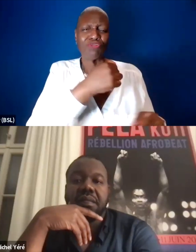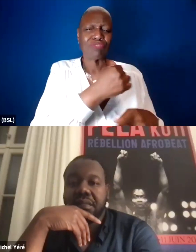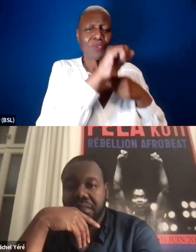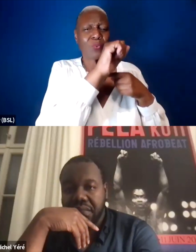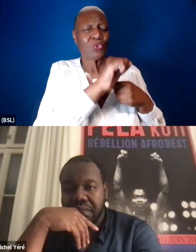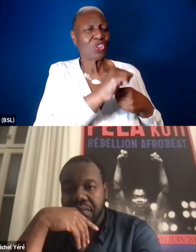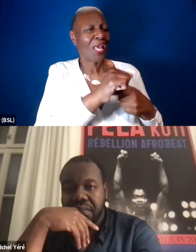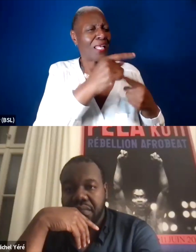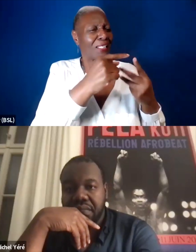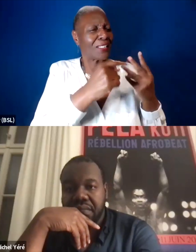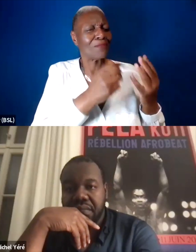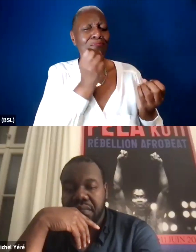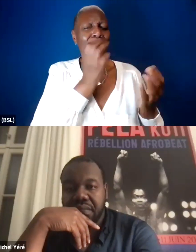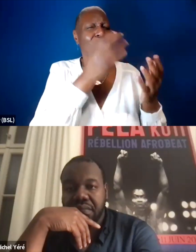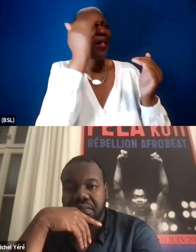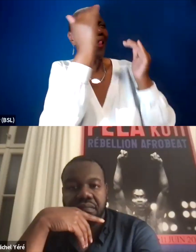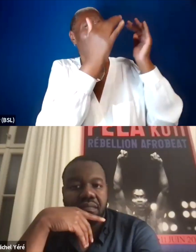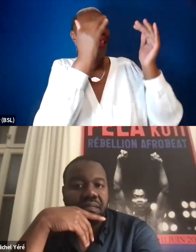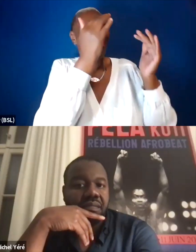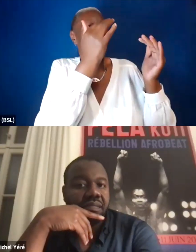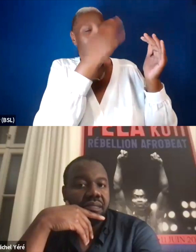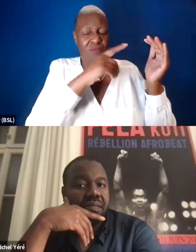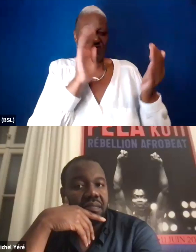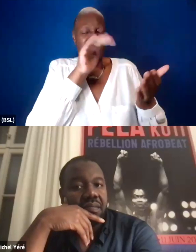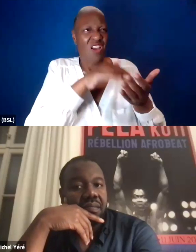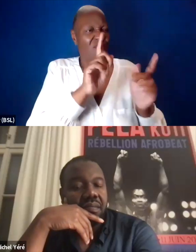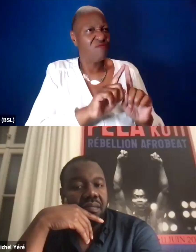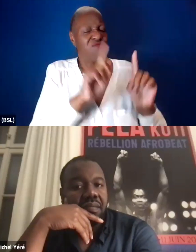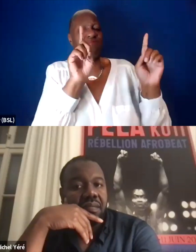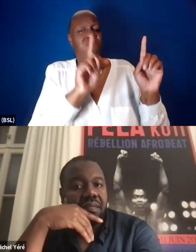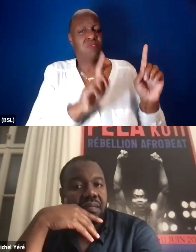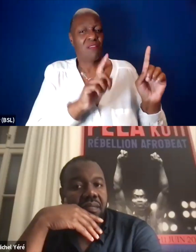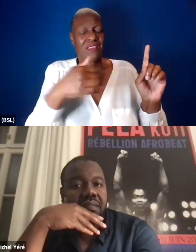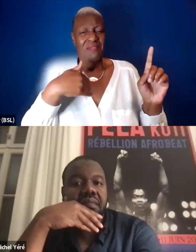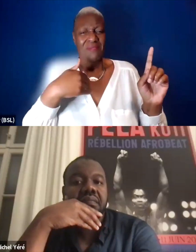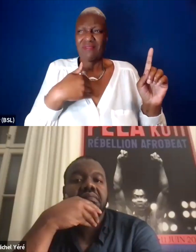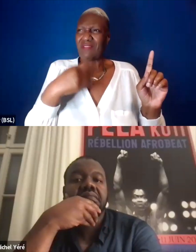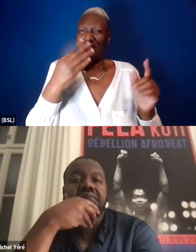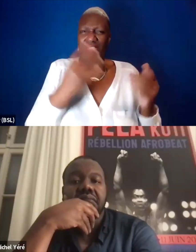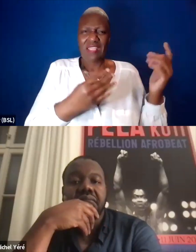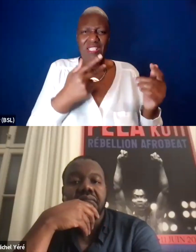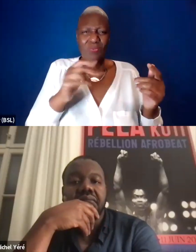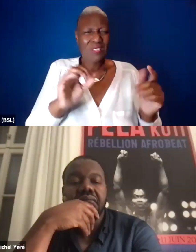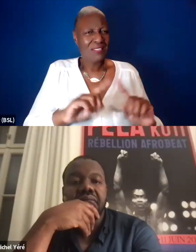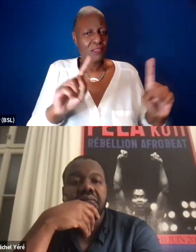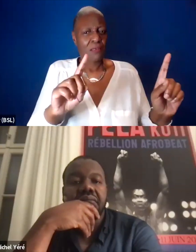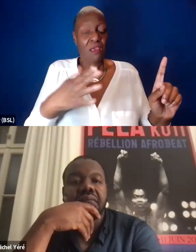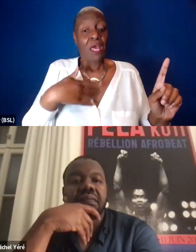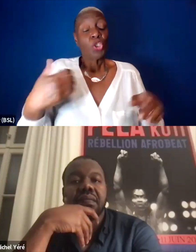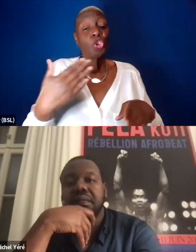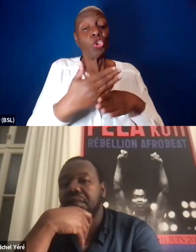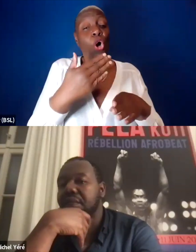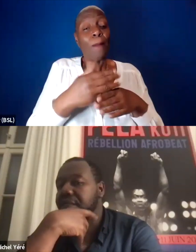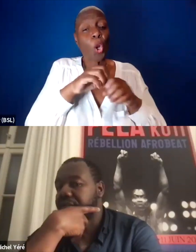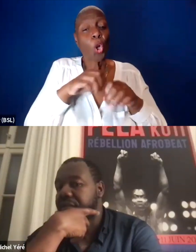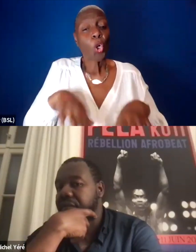revolution and all of these beautiful ideals. It really clashes with what he sees as an immigrant in the 1920s. He loses his job pretty quickly